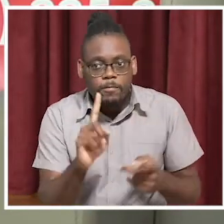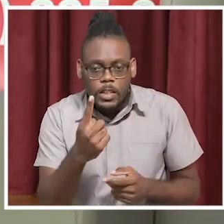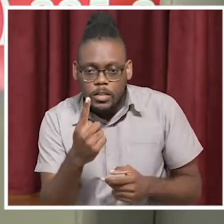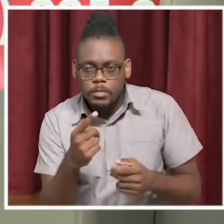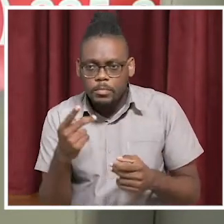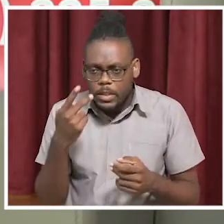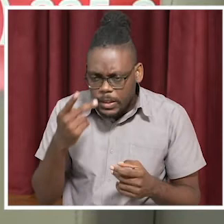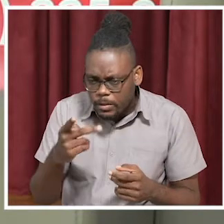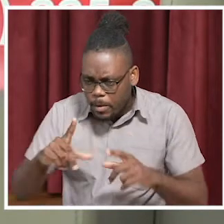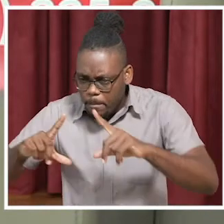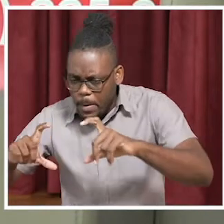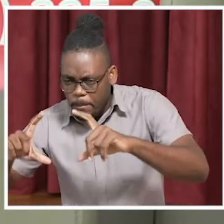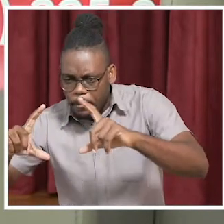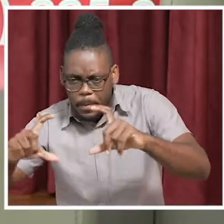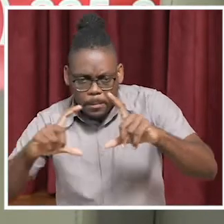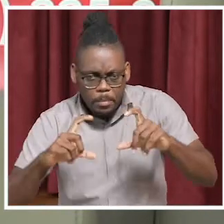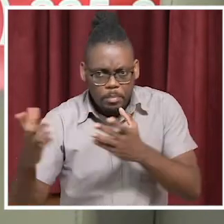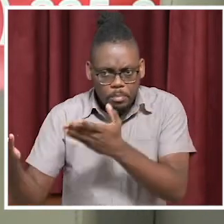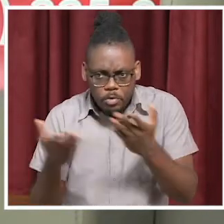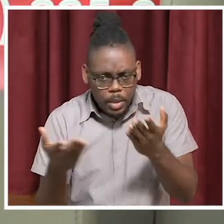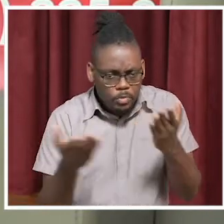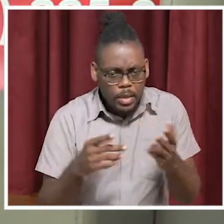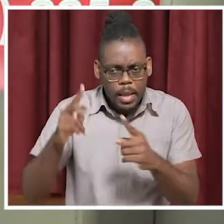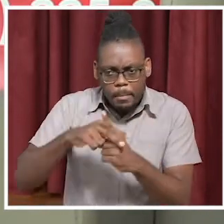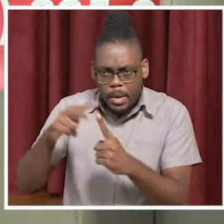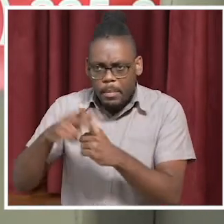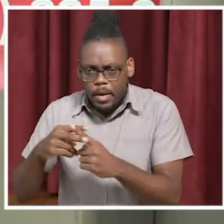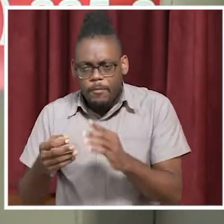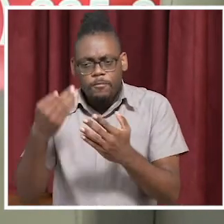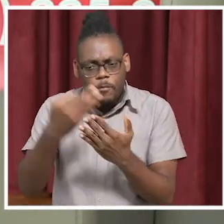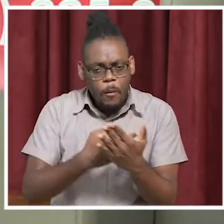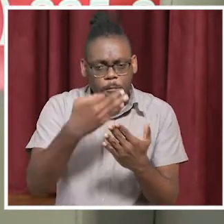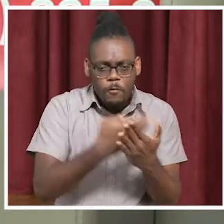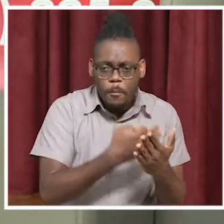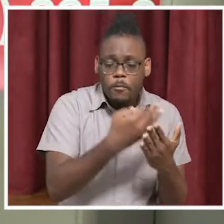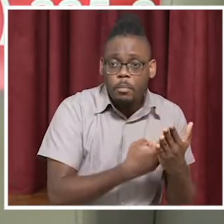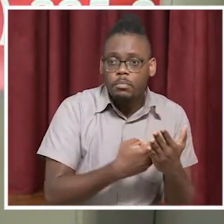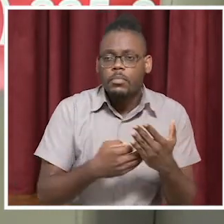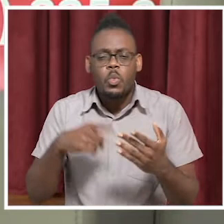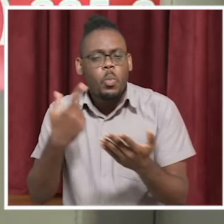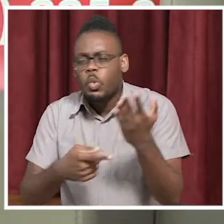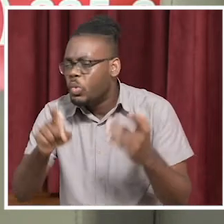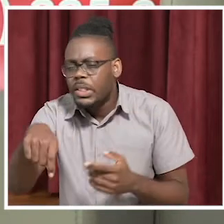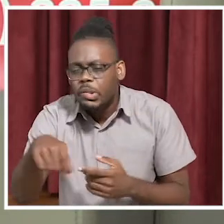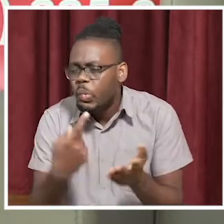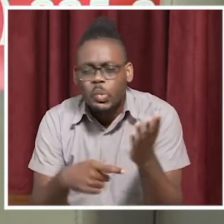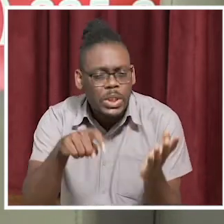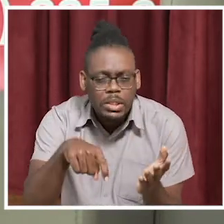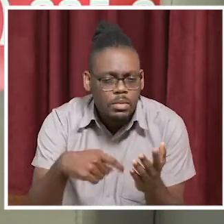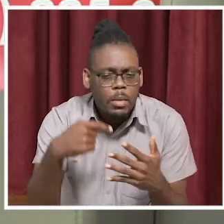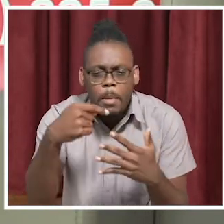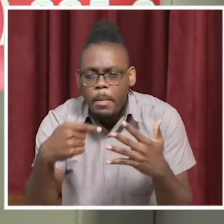site, finding out exactly what people would need at that site. And then from there,